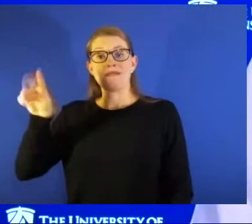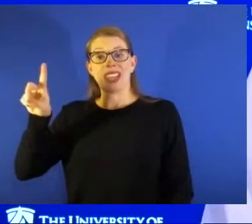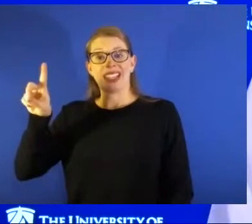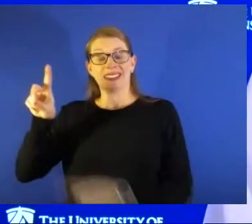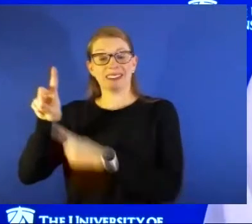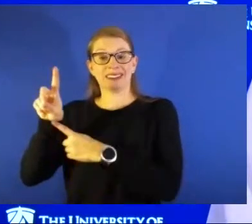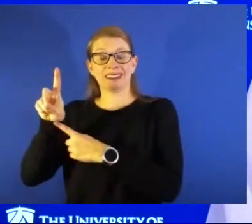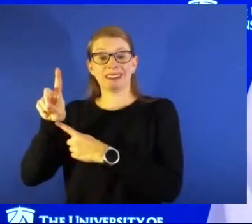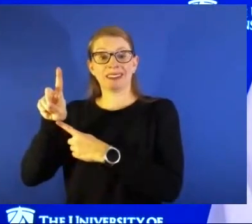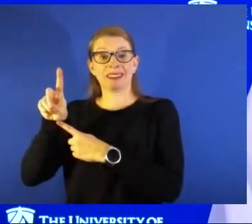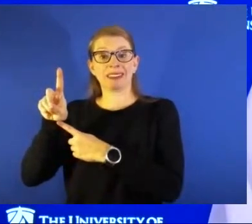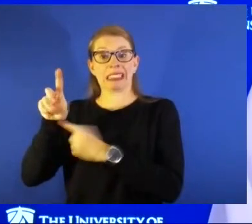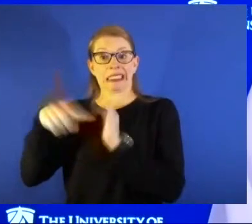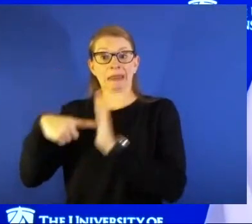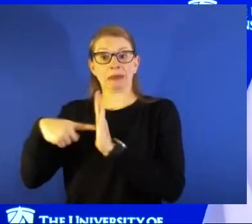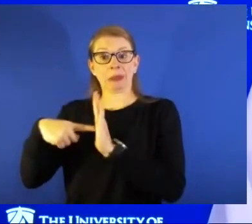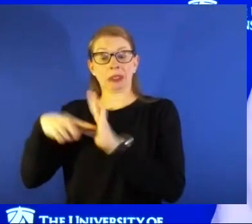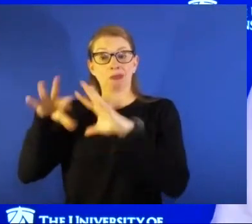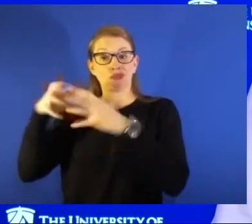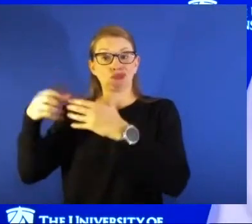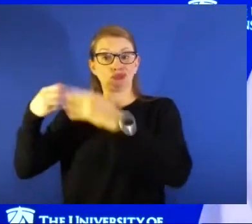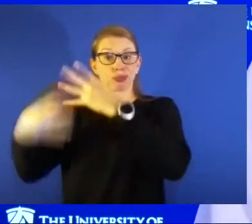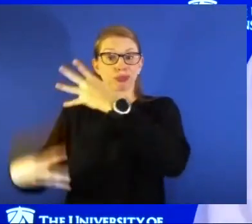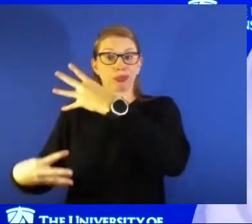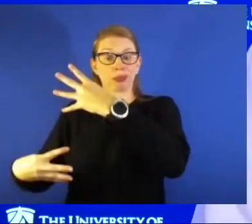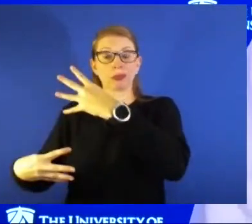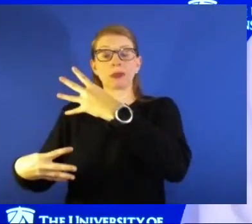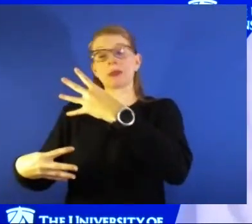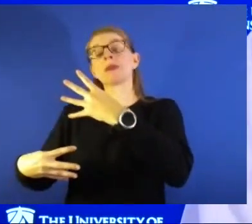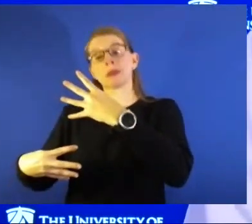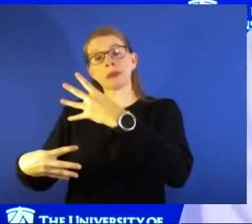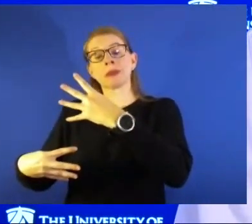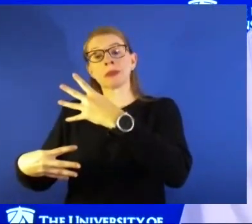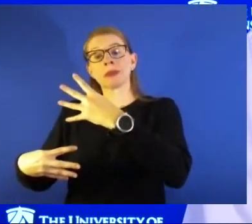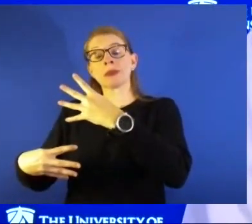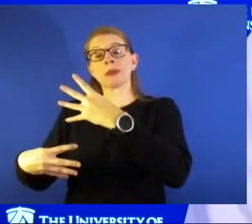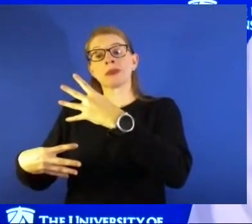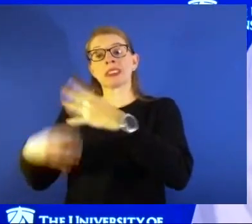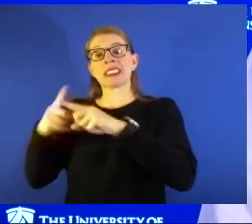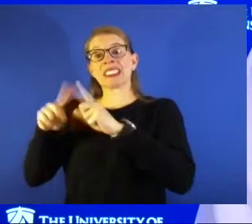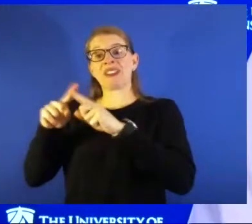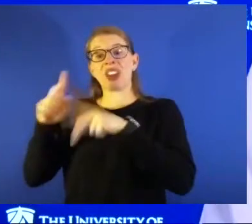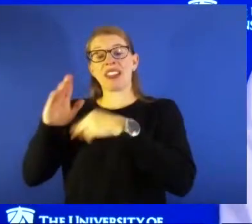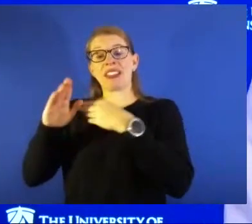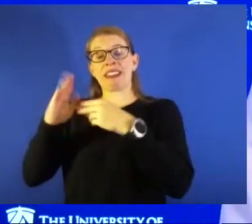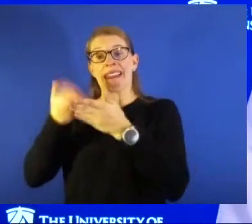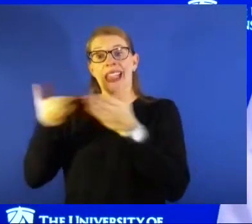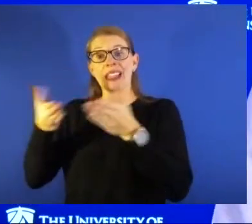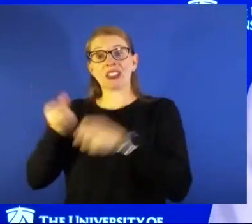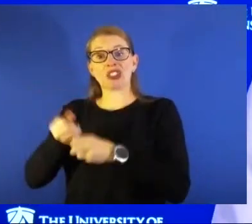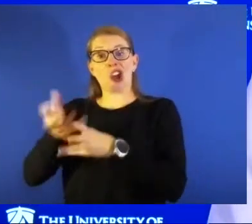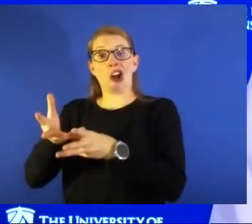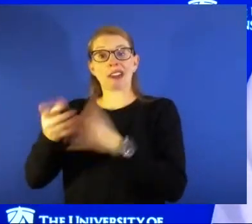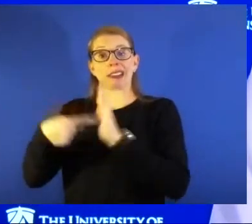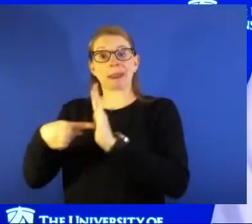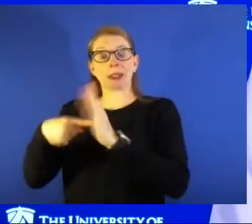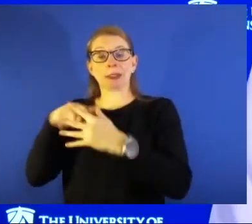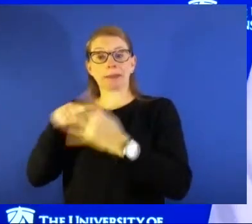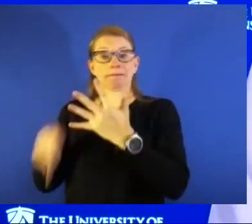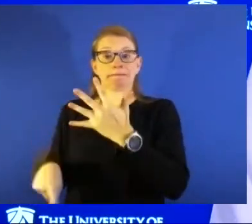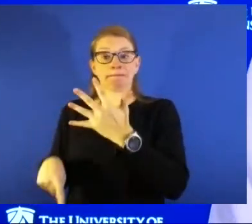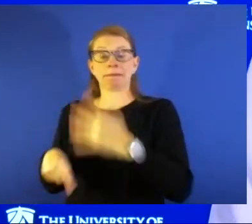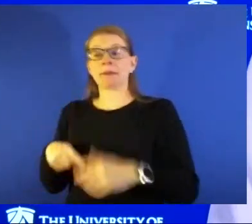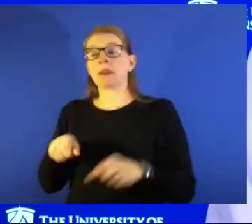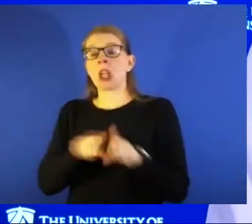of symptoms are multifactorial, meaning many different things are contributing to those symptoms. And I think it also depends exactly what